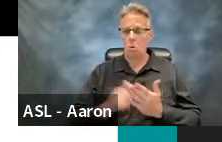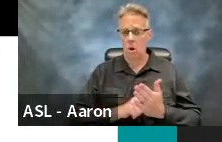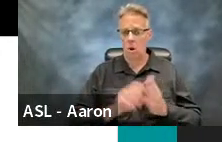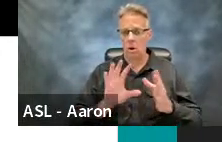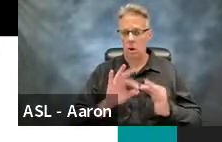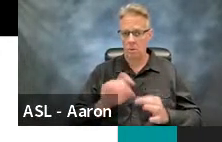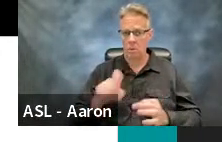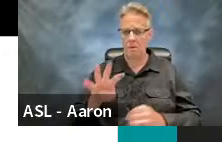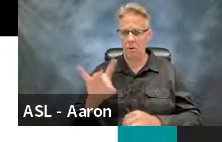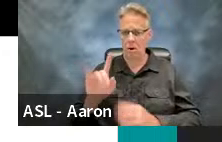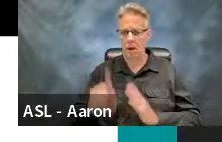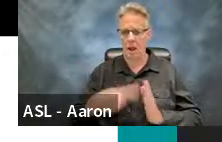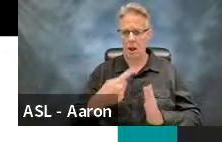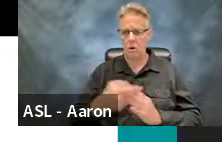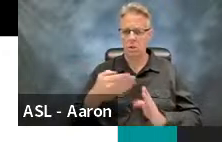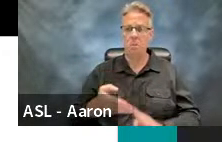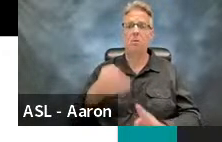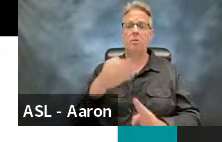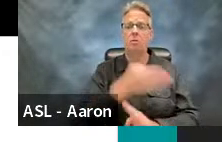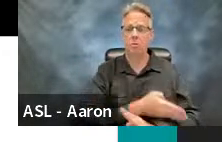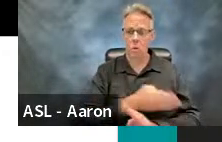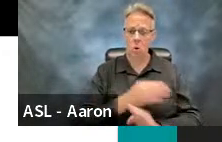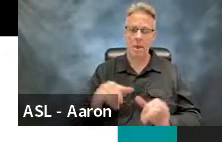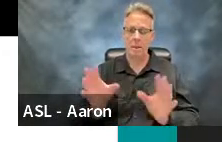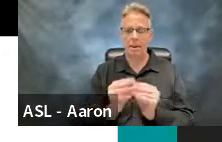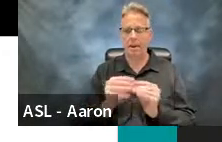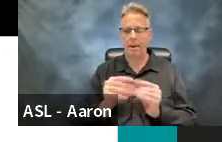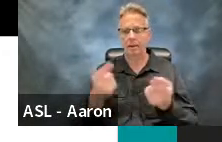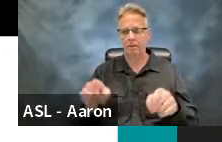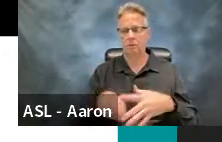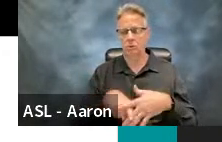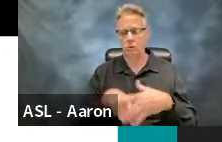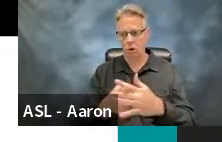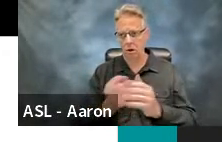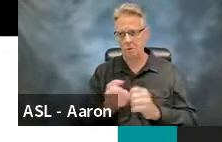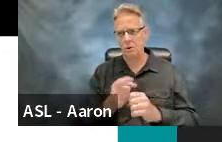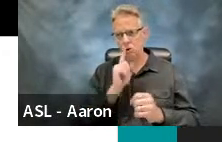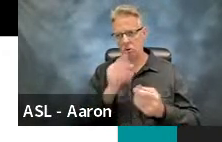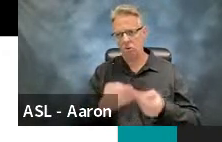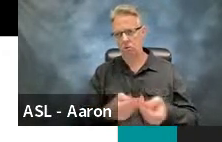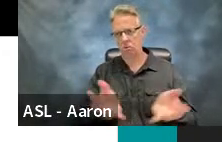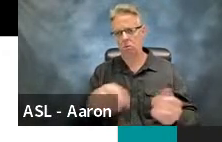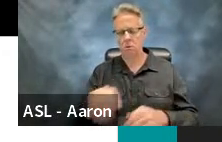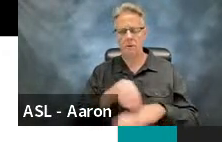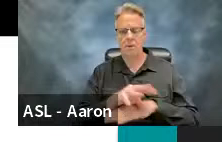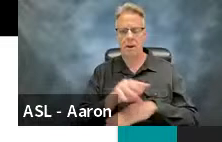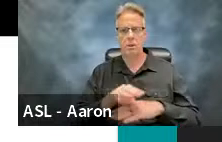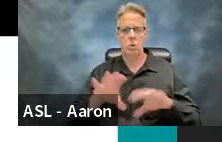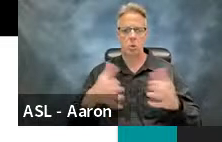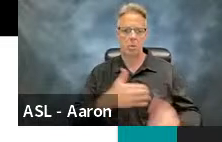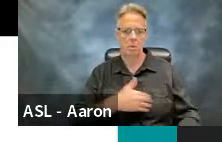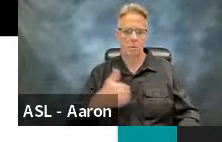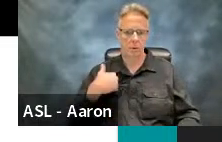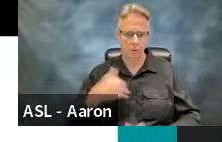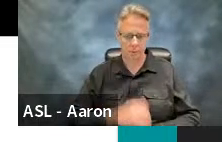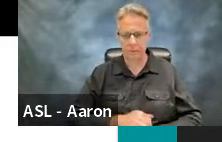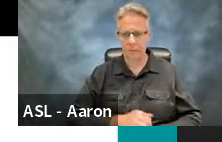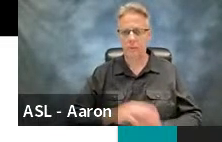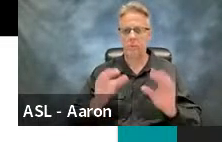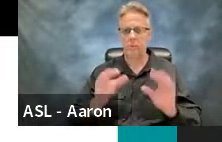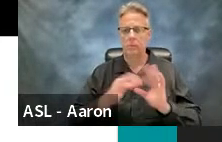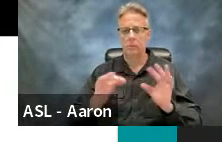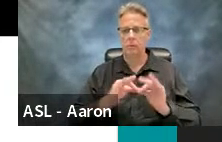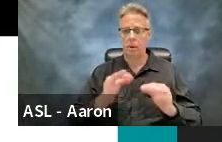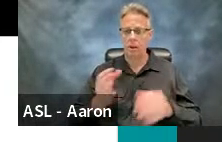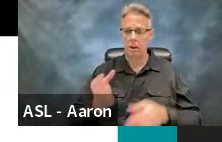to 48 hours in advance of each upcoming meeting in order to be distributed to advisory group members. Comments received